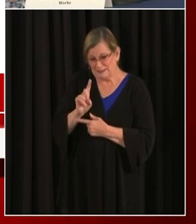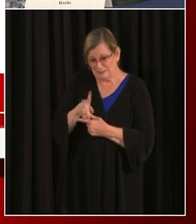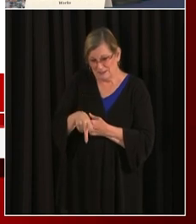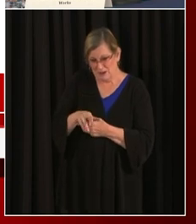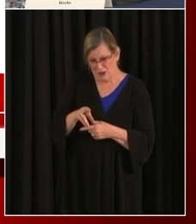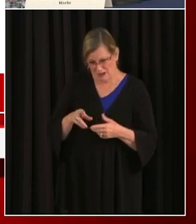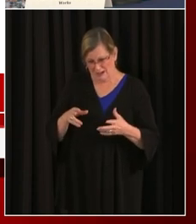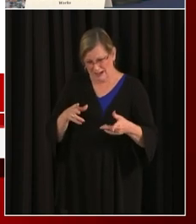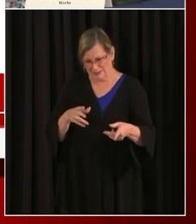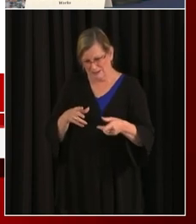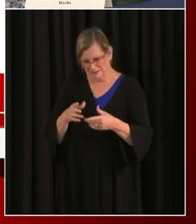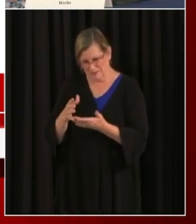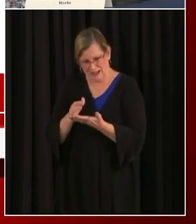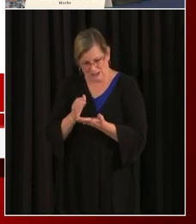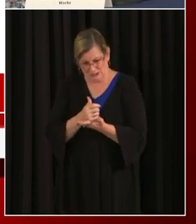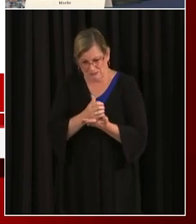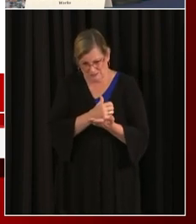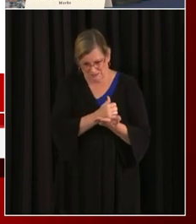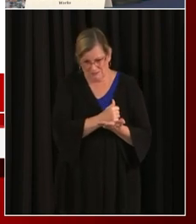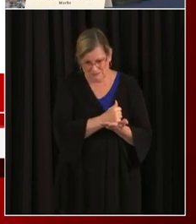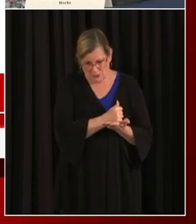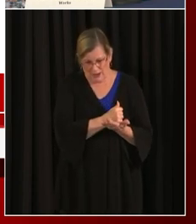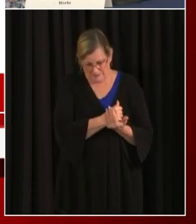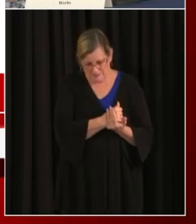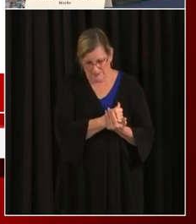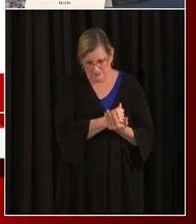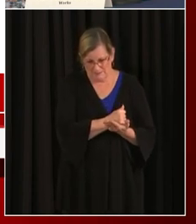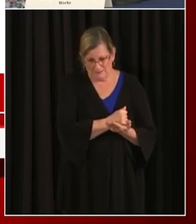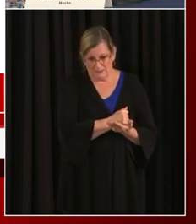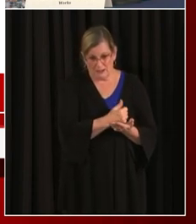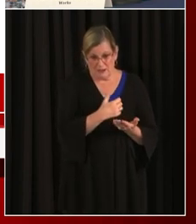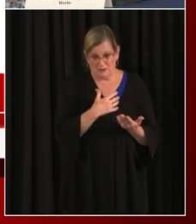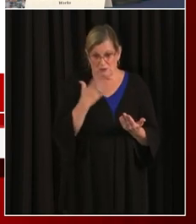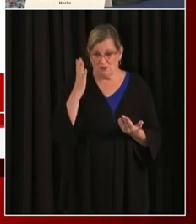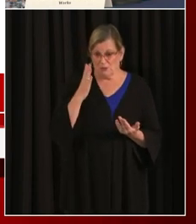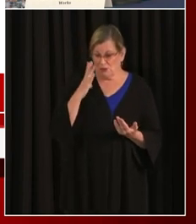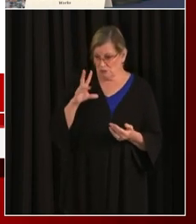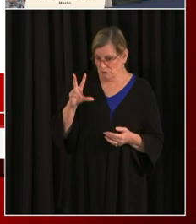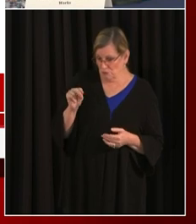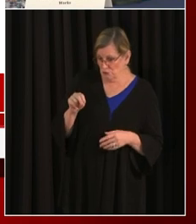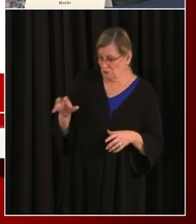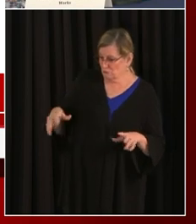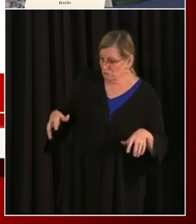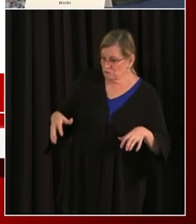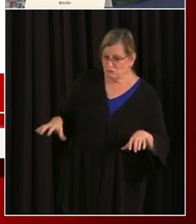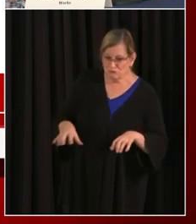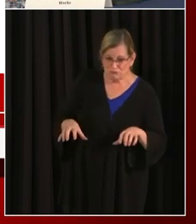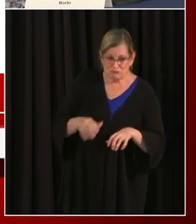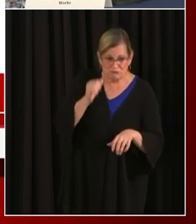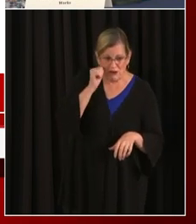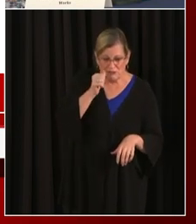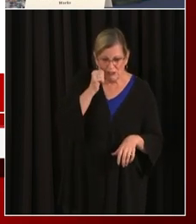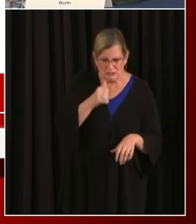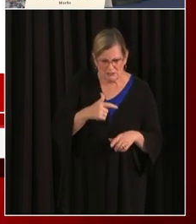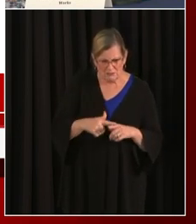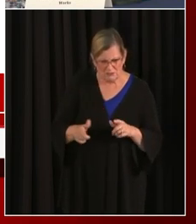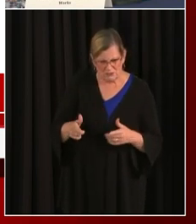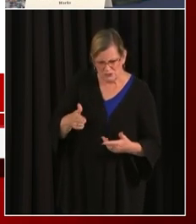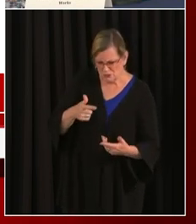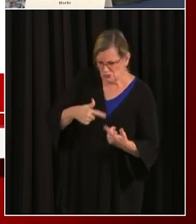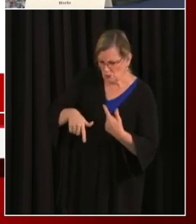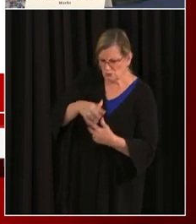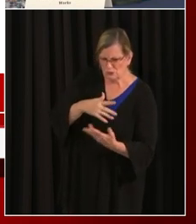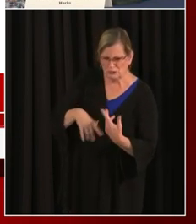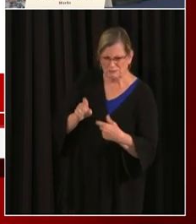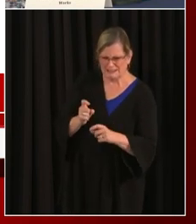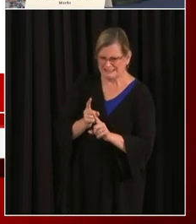cannot do it the way we've done in the past by putting 30-person crews out every day. The social distancing just does not work to